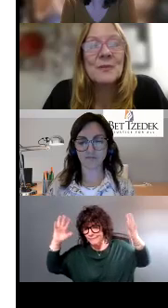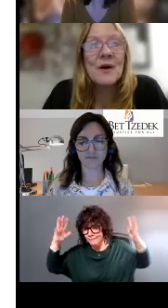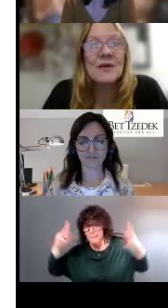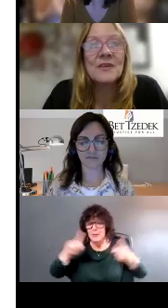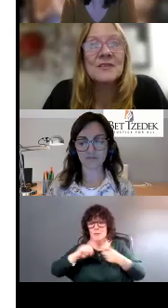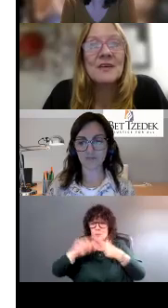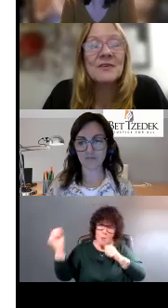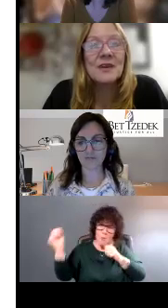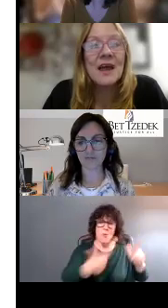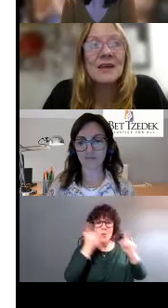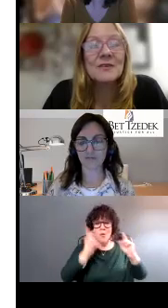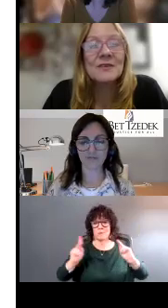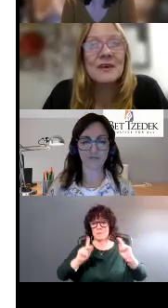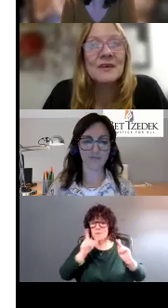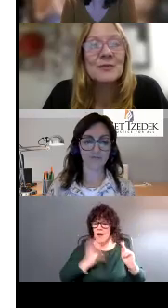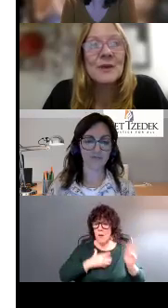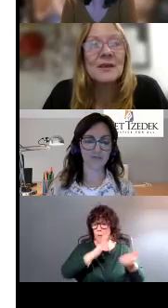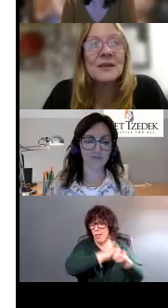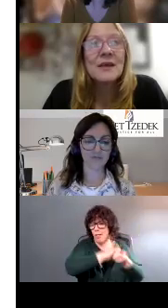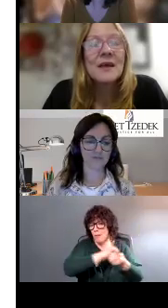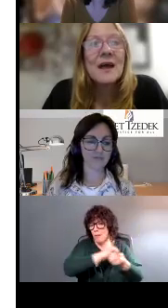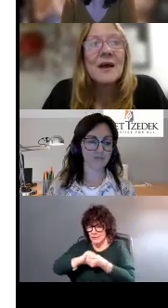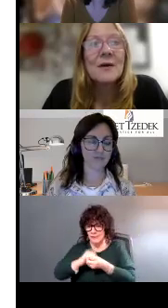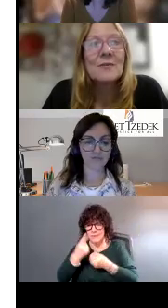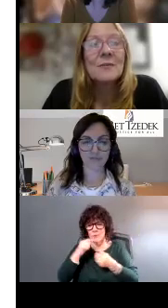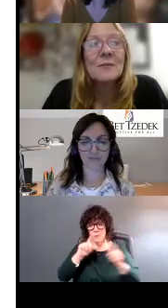Everyone has been part of this effort, and it has been,